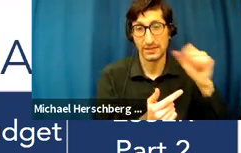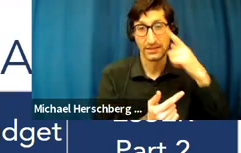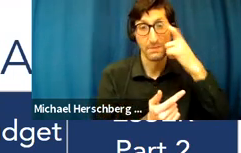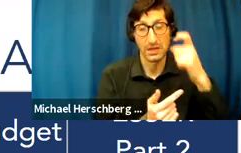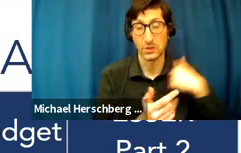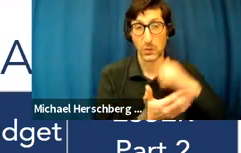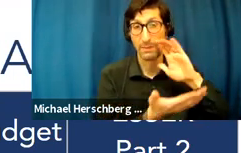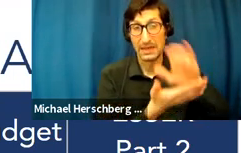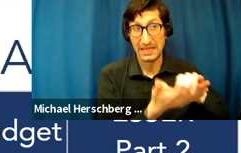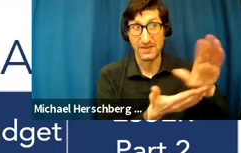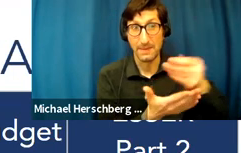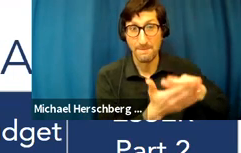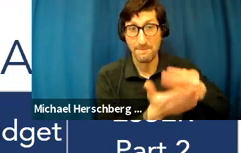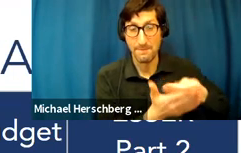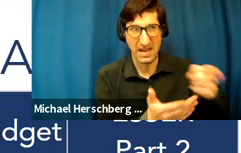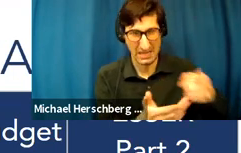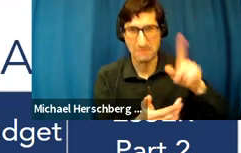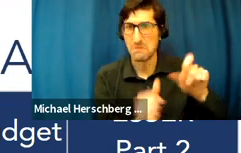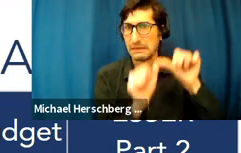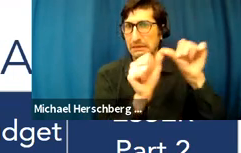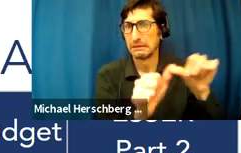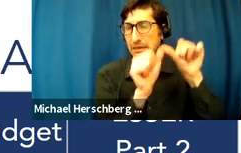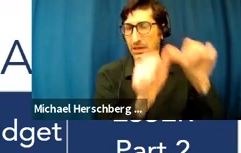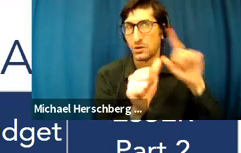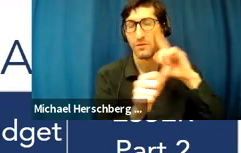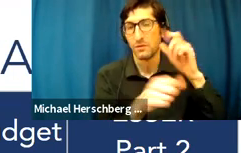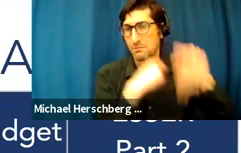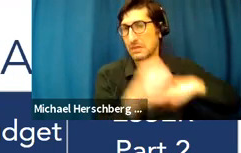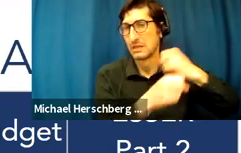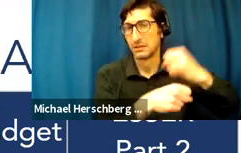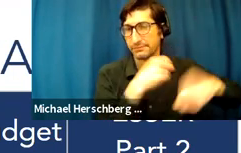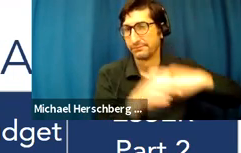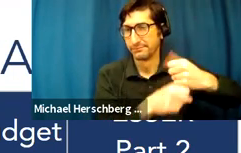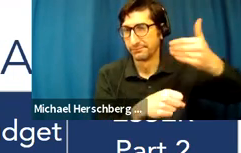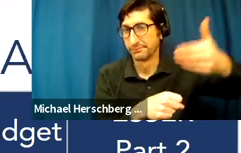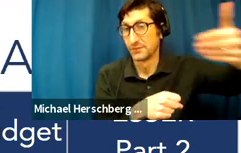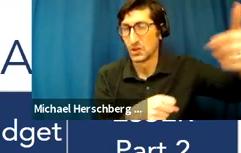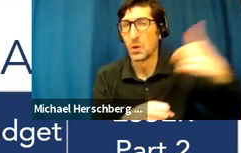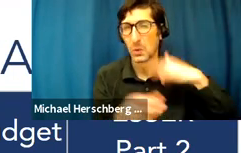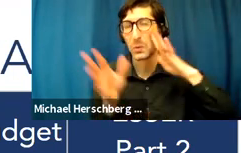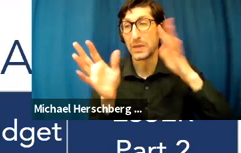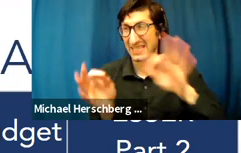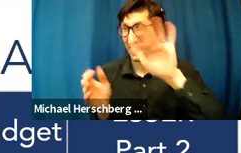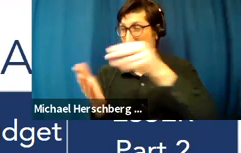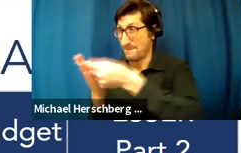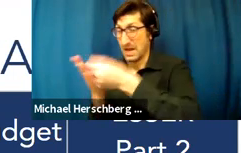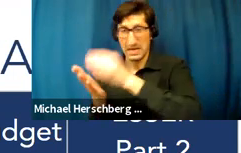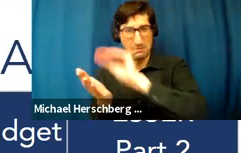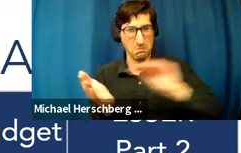these funds need to be here for the long term. And so we are intentional about putting them on this